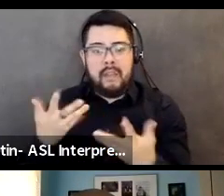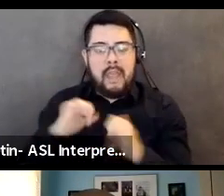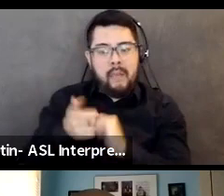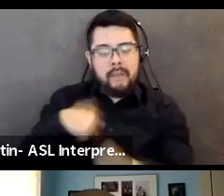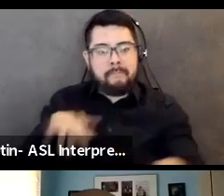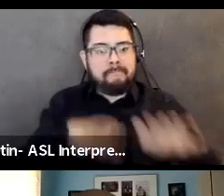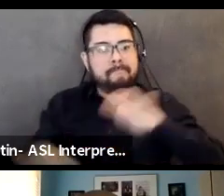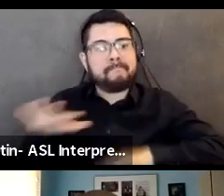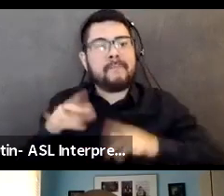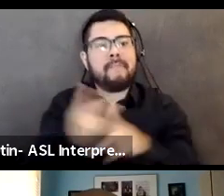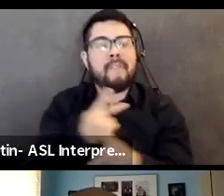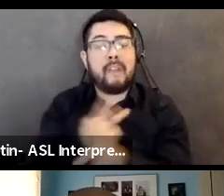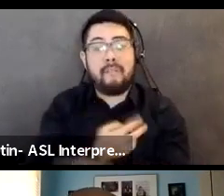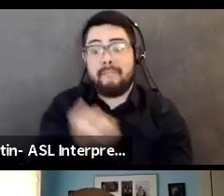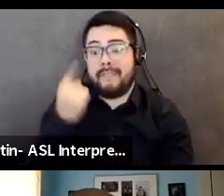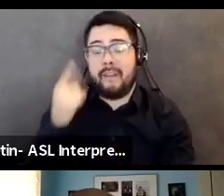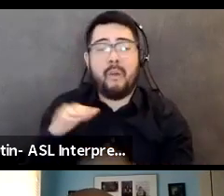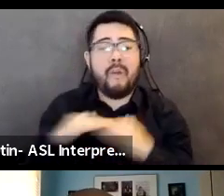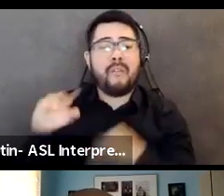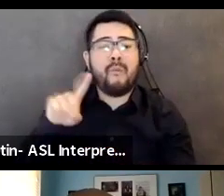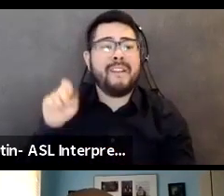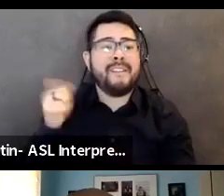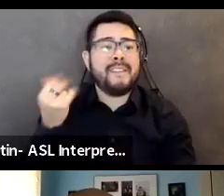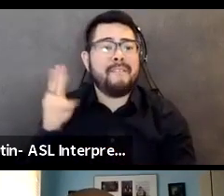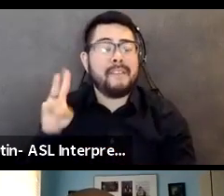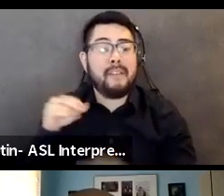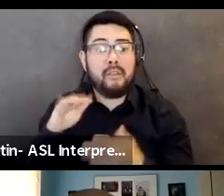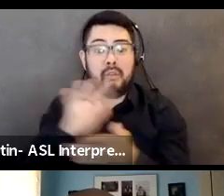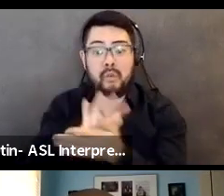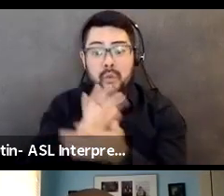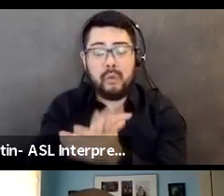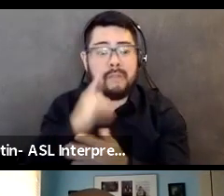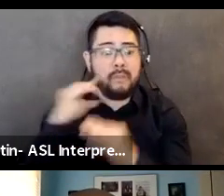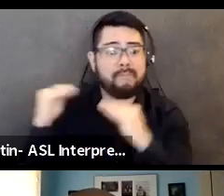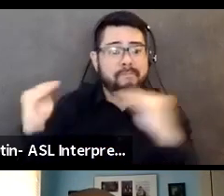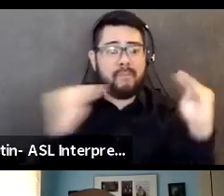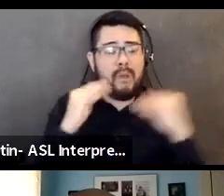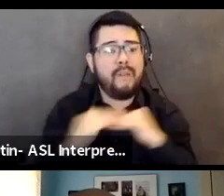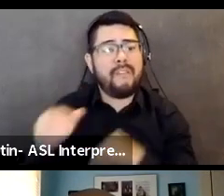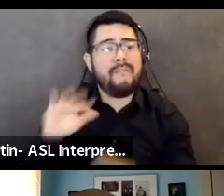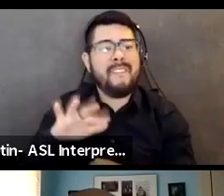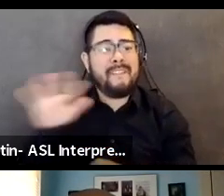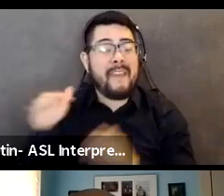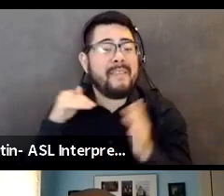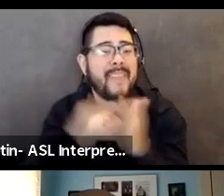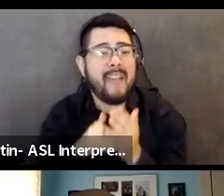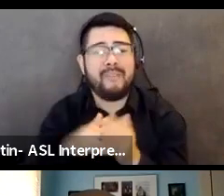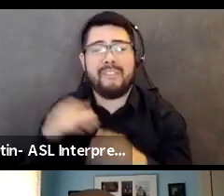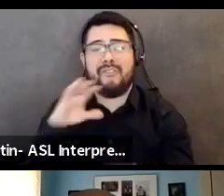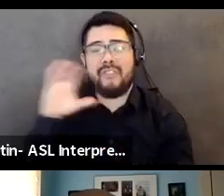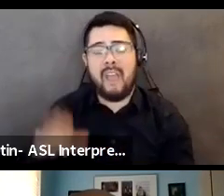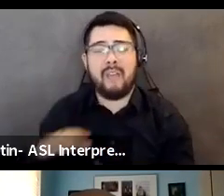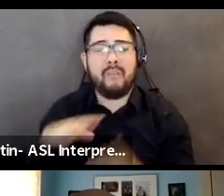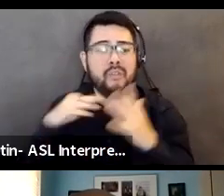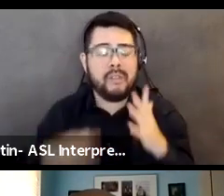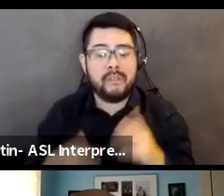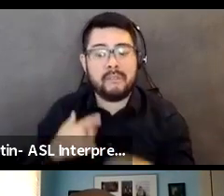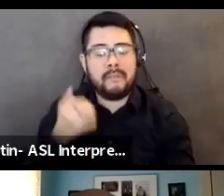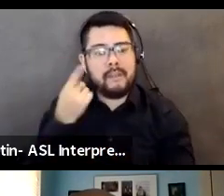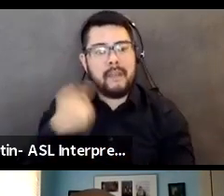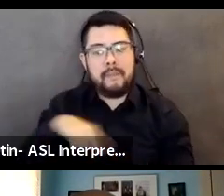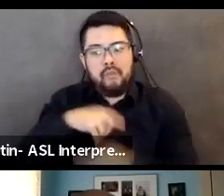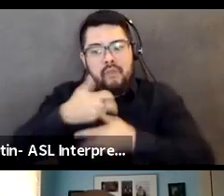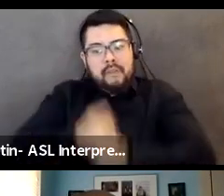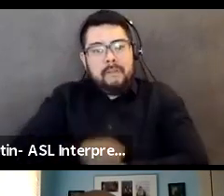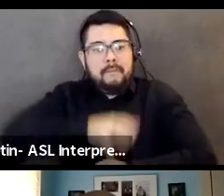membership organization with 117 member schools and cps who educate more than 55 000 chicago students as a trusted voice of the public